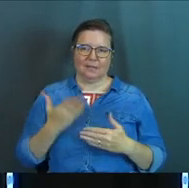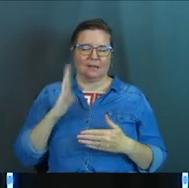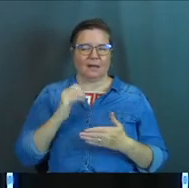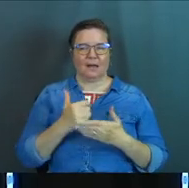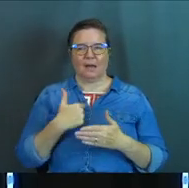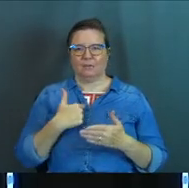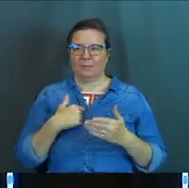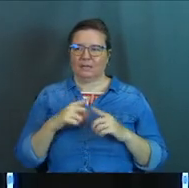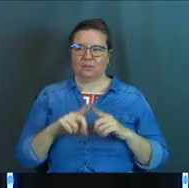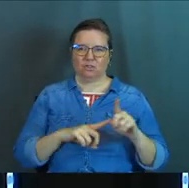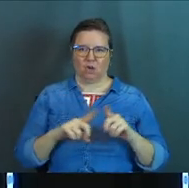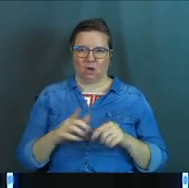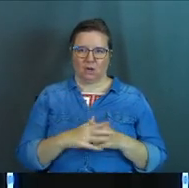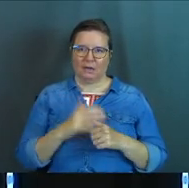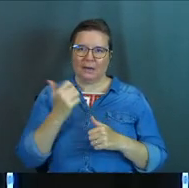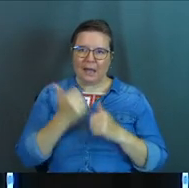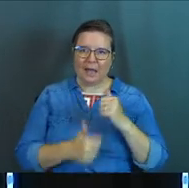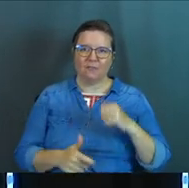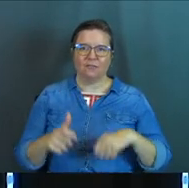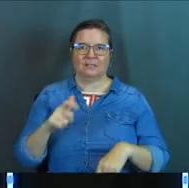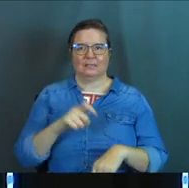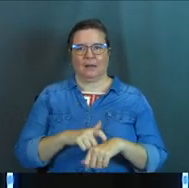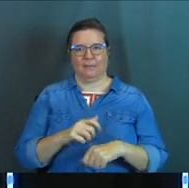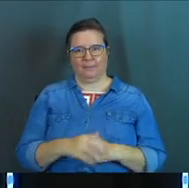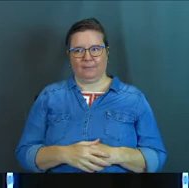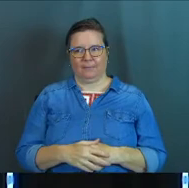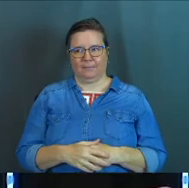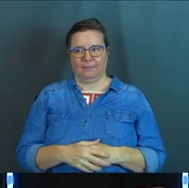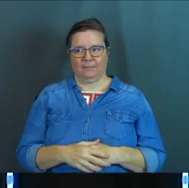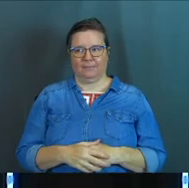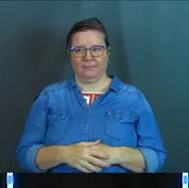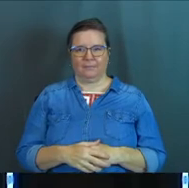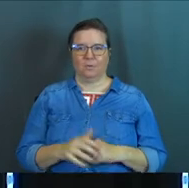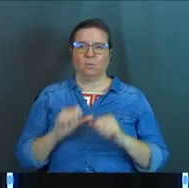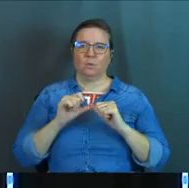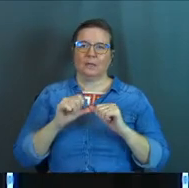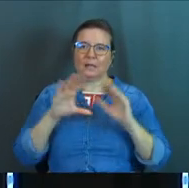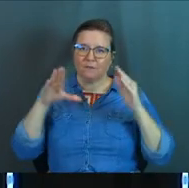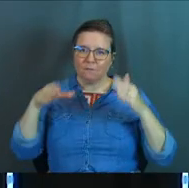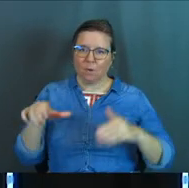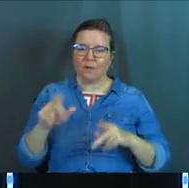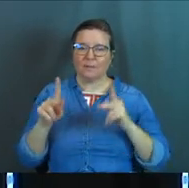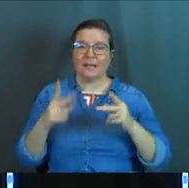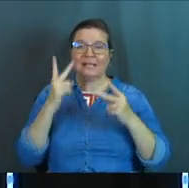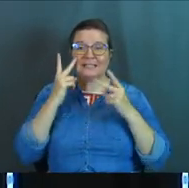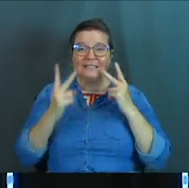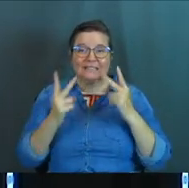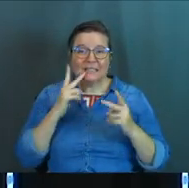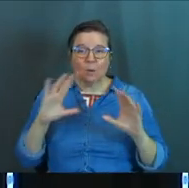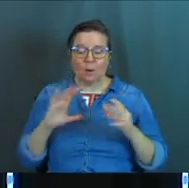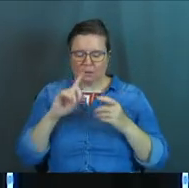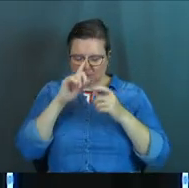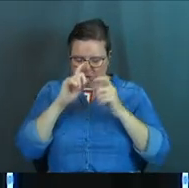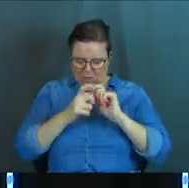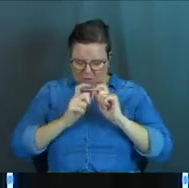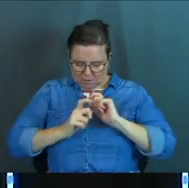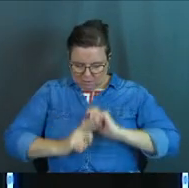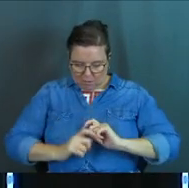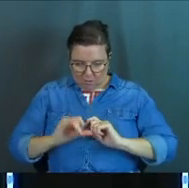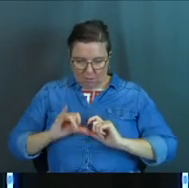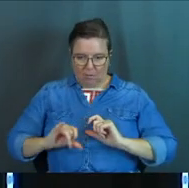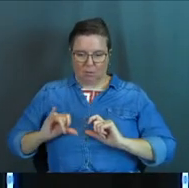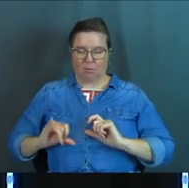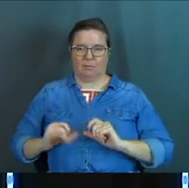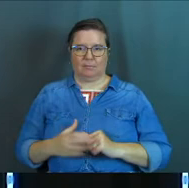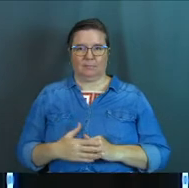help us from being the star every single time. Relentlessly focus on others and see what it does to you every single time